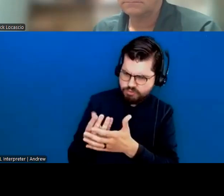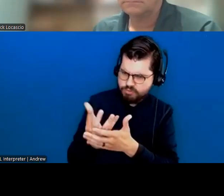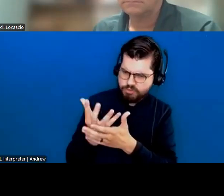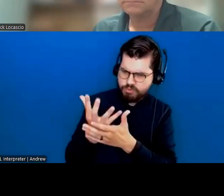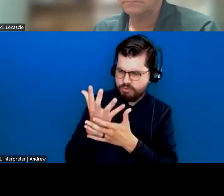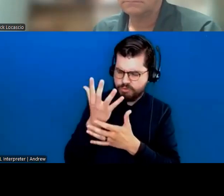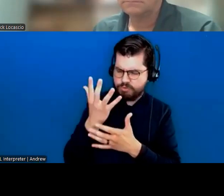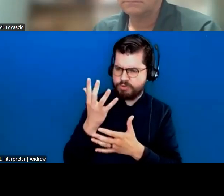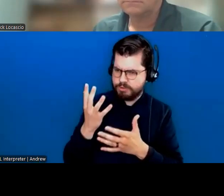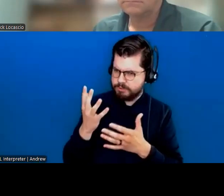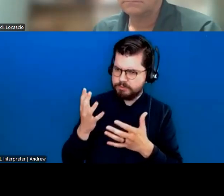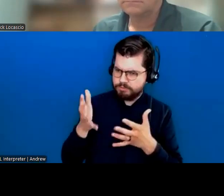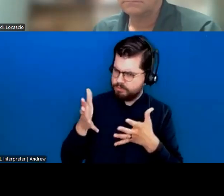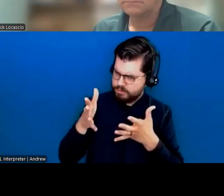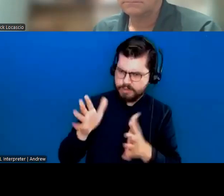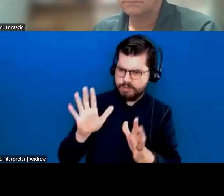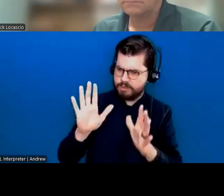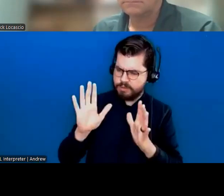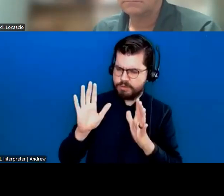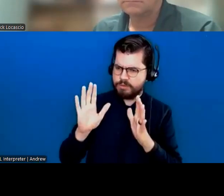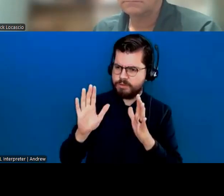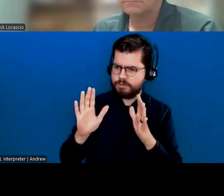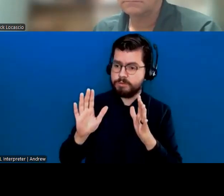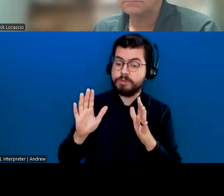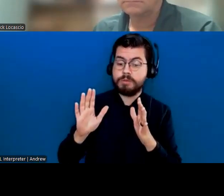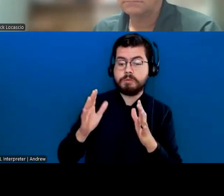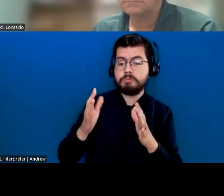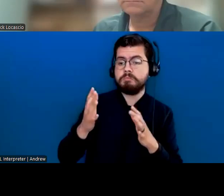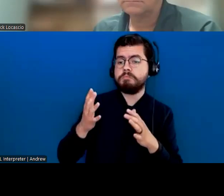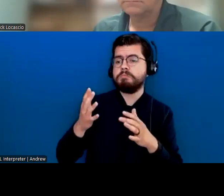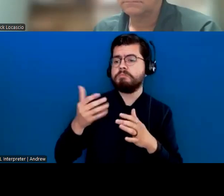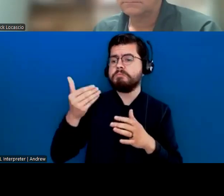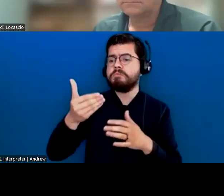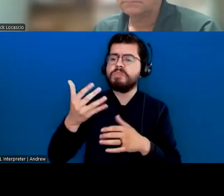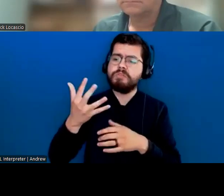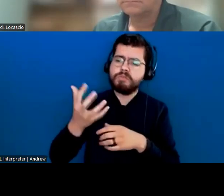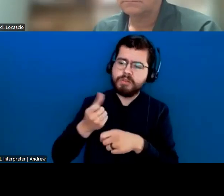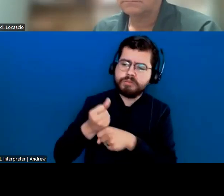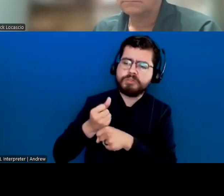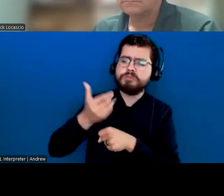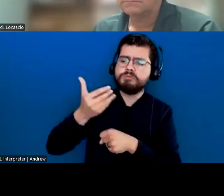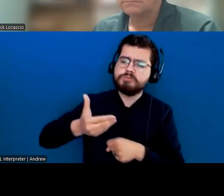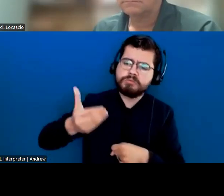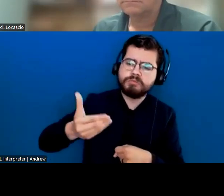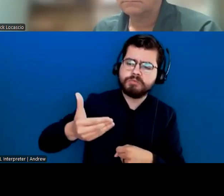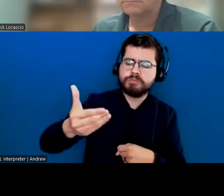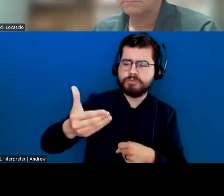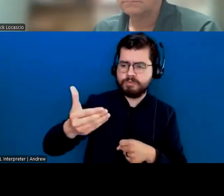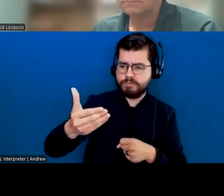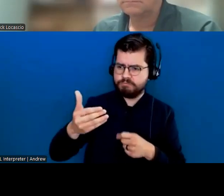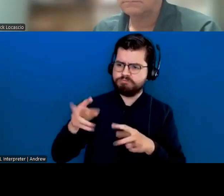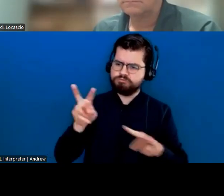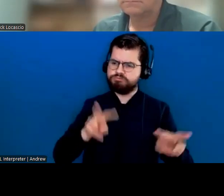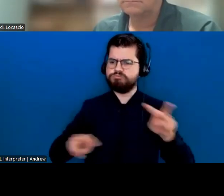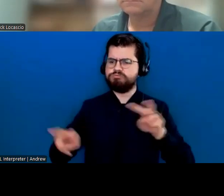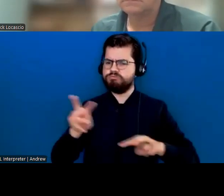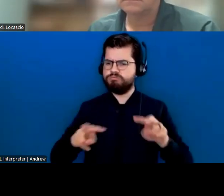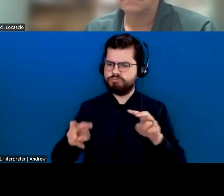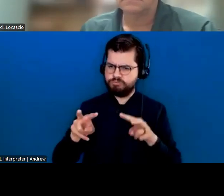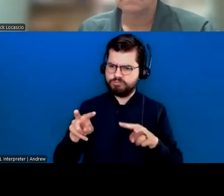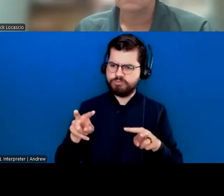functions, and reevaluate it every 5 years. And if there's not a